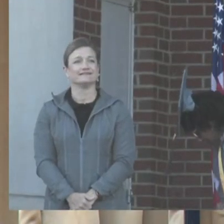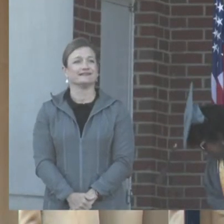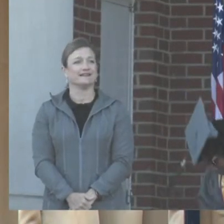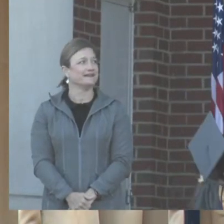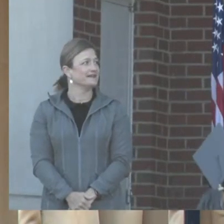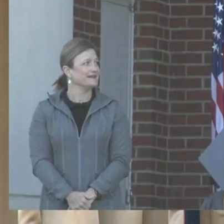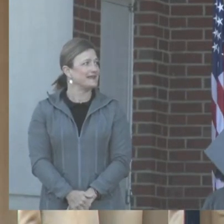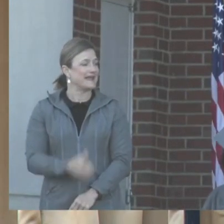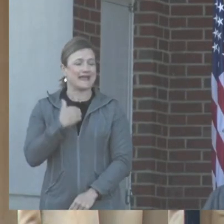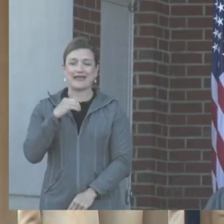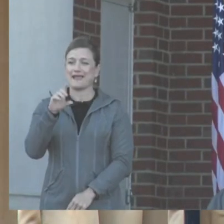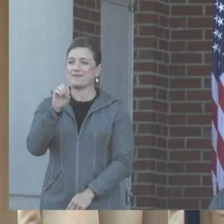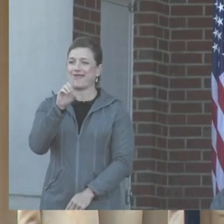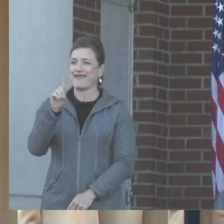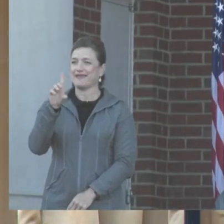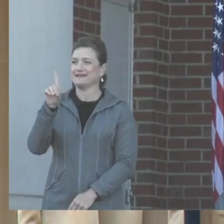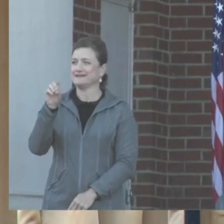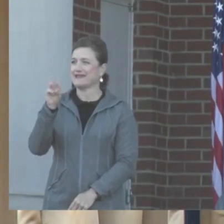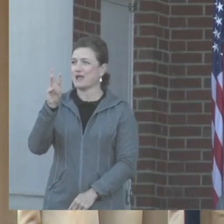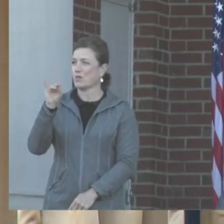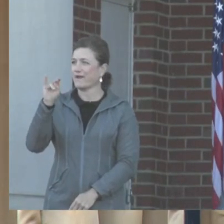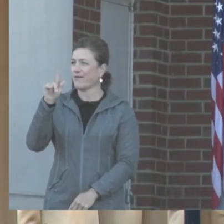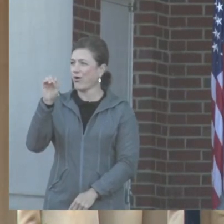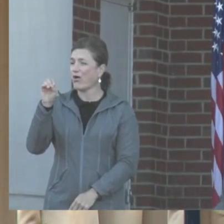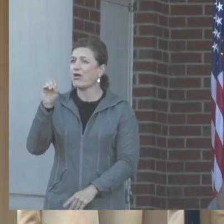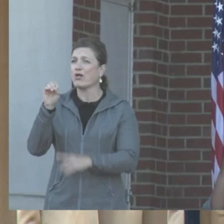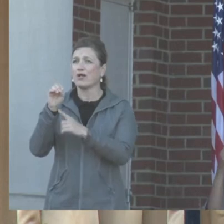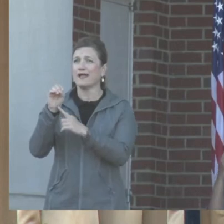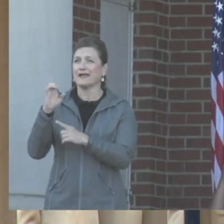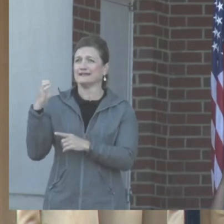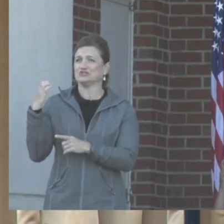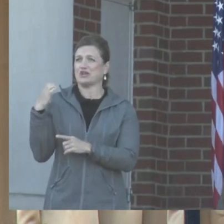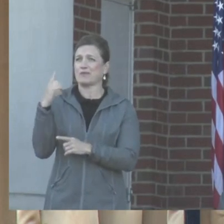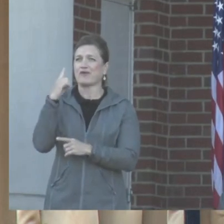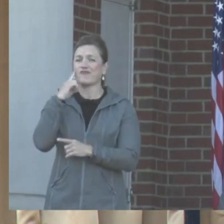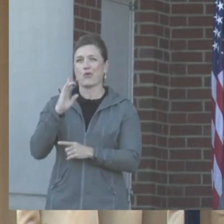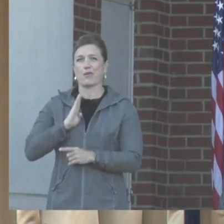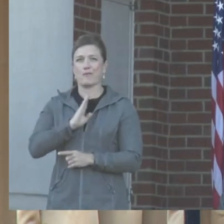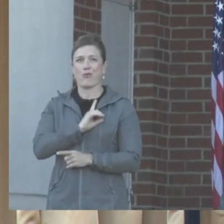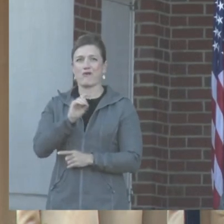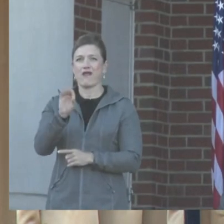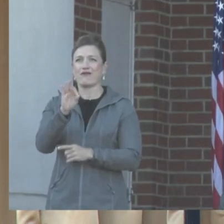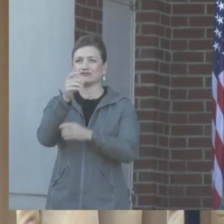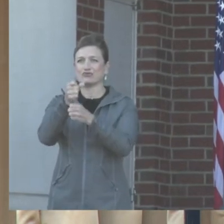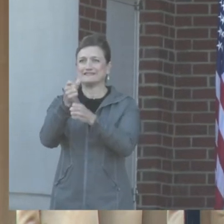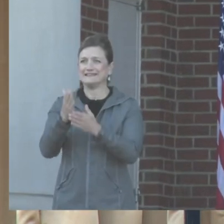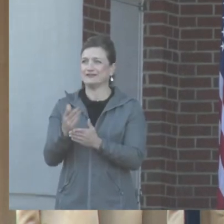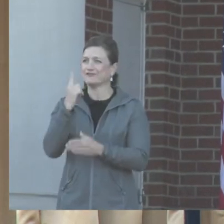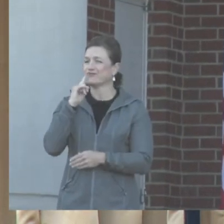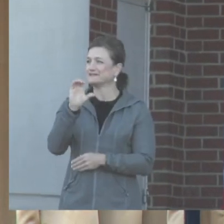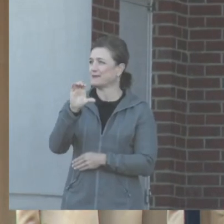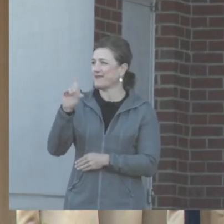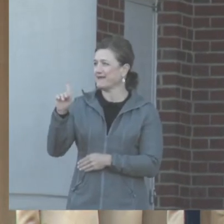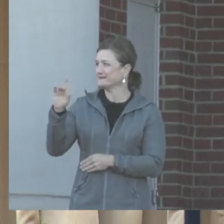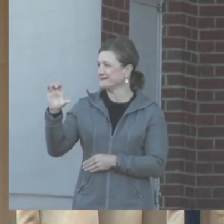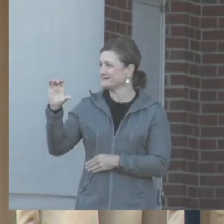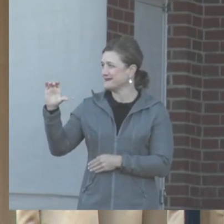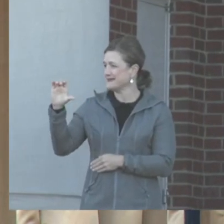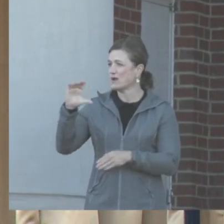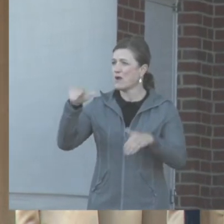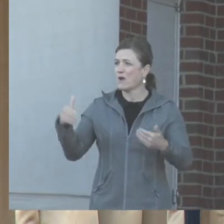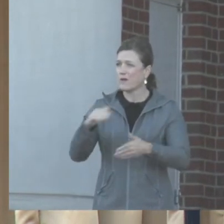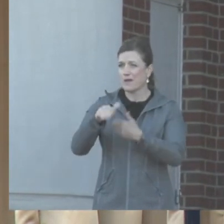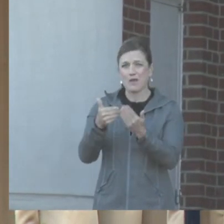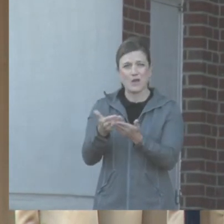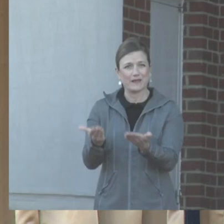I'm Ed Dalrymple, and I am chairman of the board of Central Piedmont. I'd like to welcome all of you here today. I know